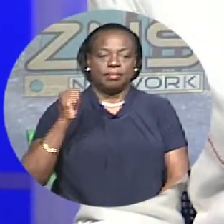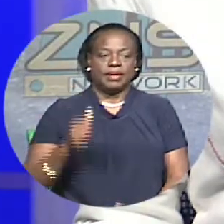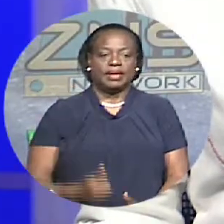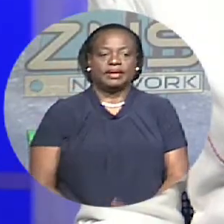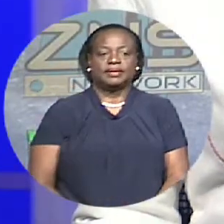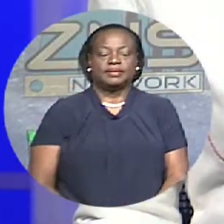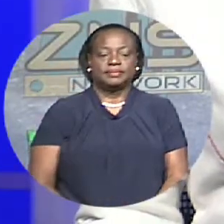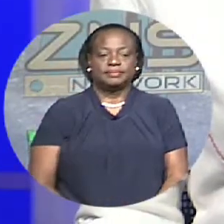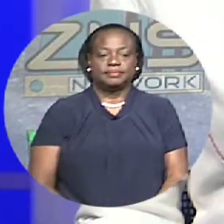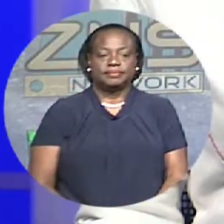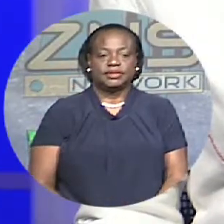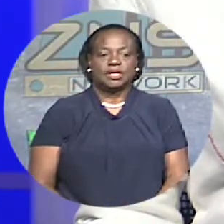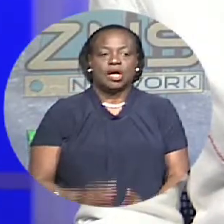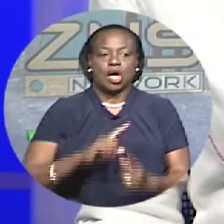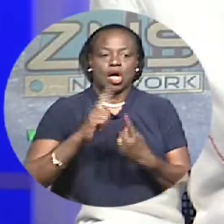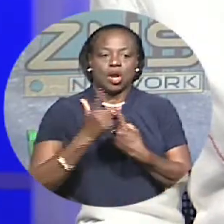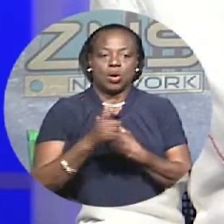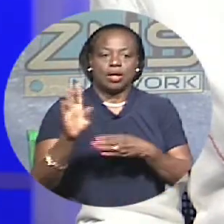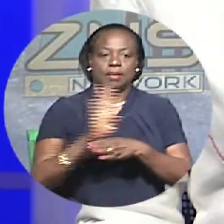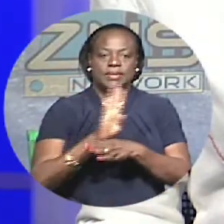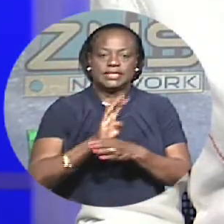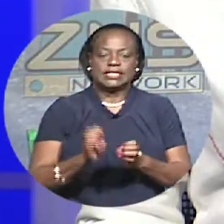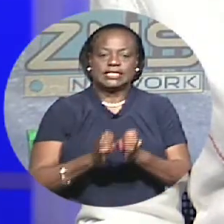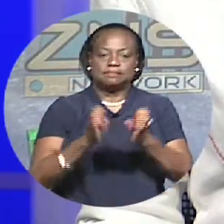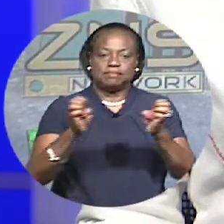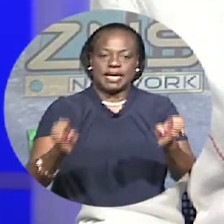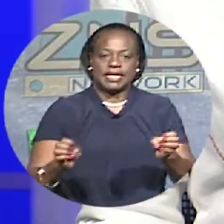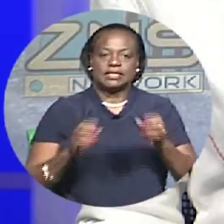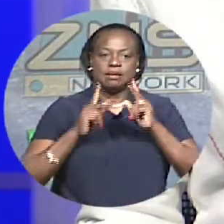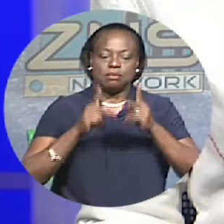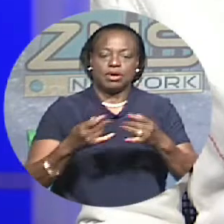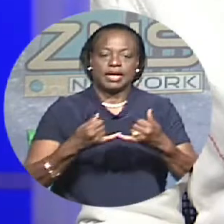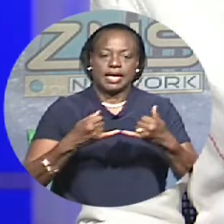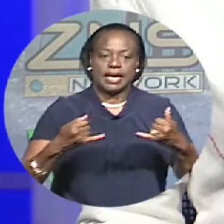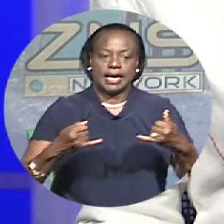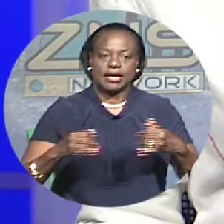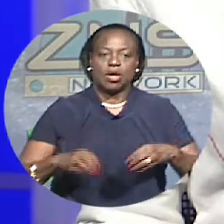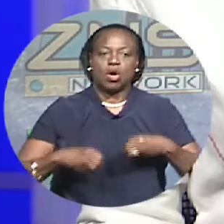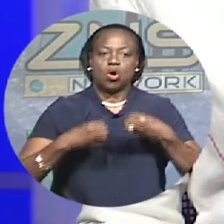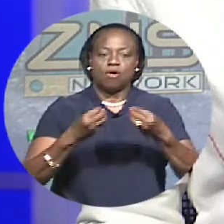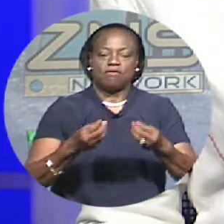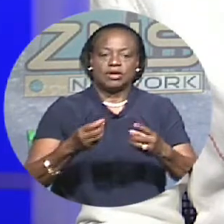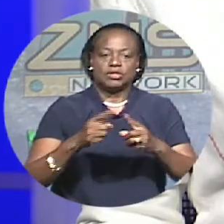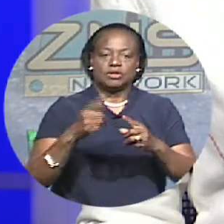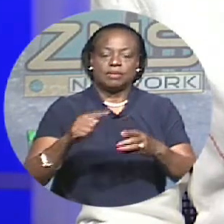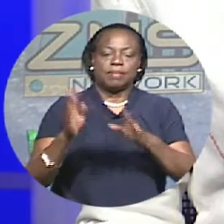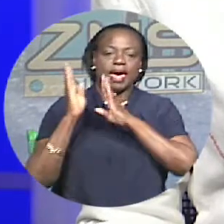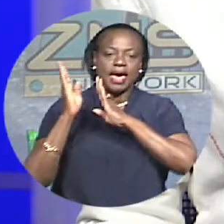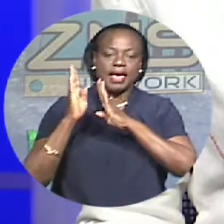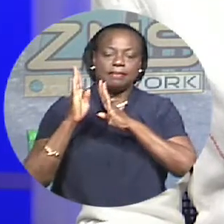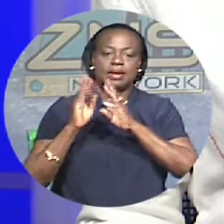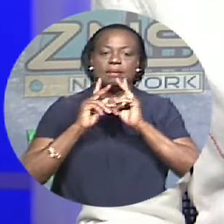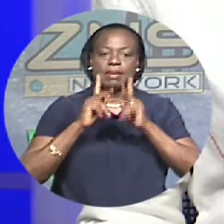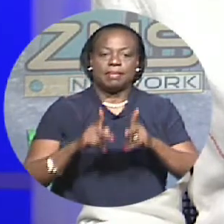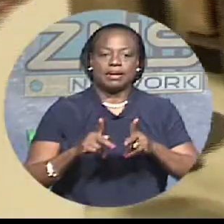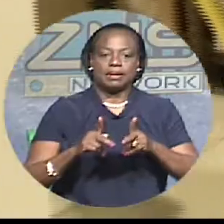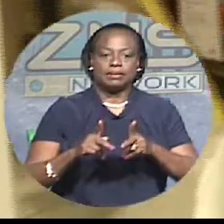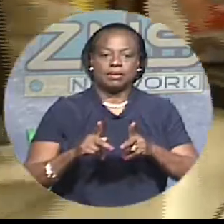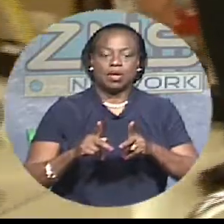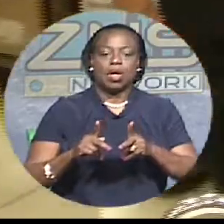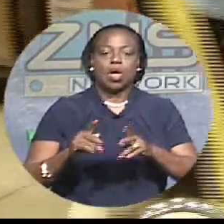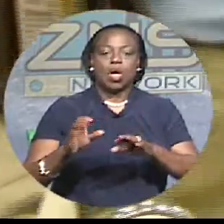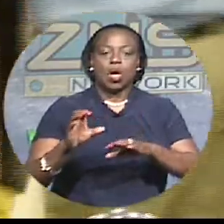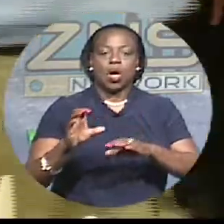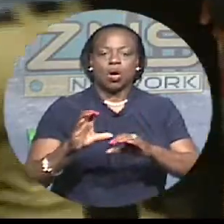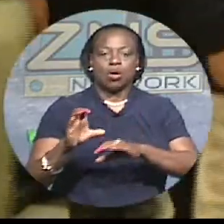Tonight Weekend. A local business expanding its product line offering to the Bahamian public. Commonwealth Building Supplies launched its new Kohler